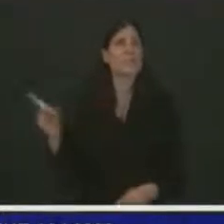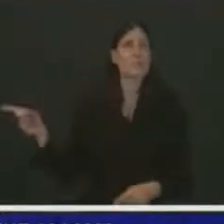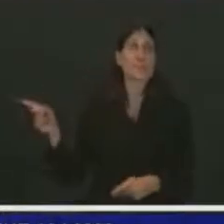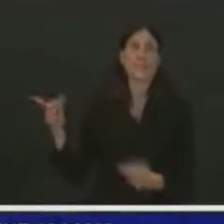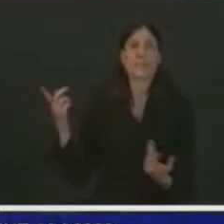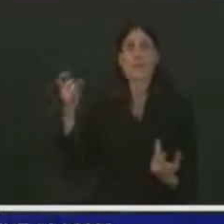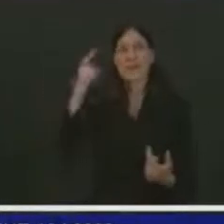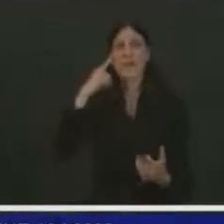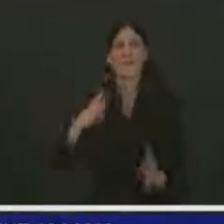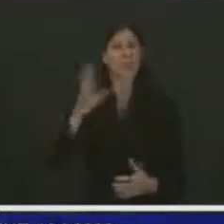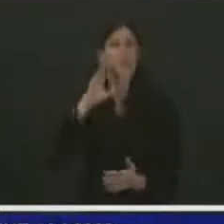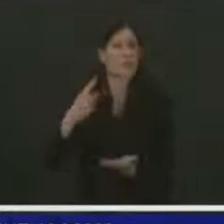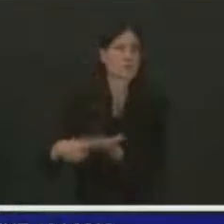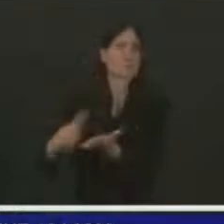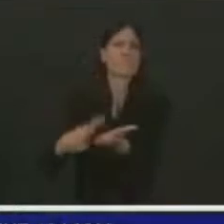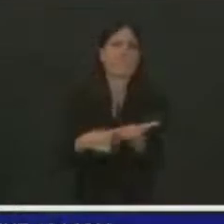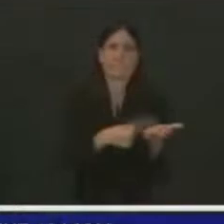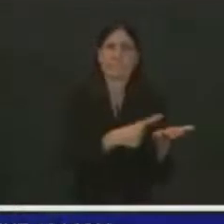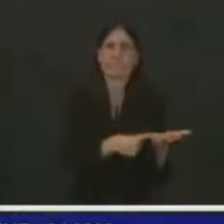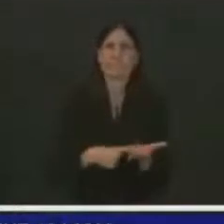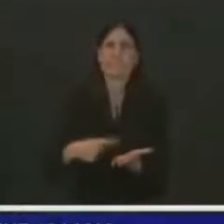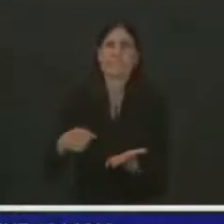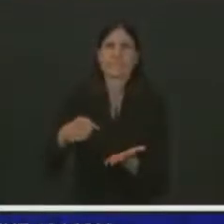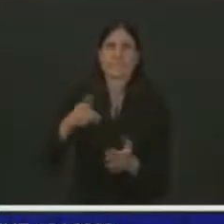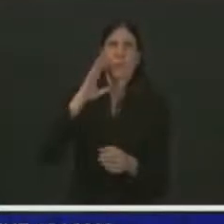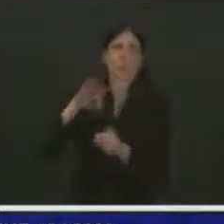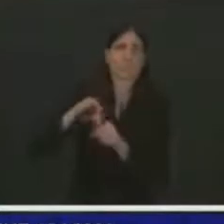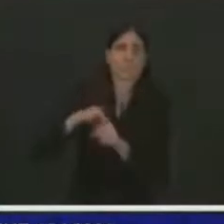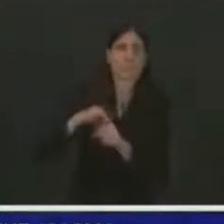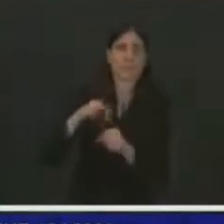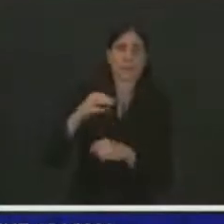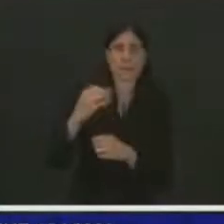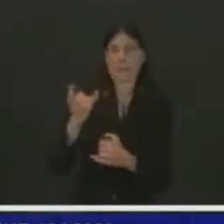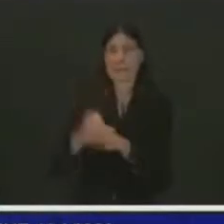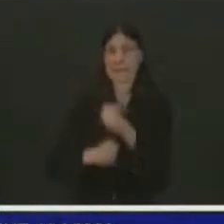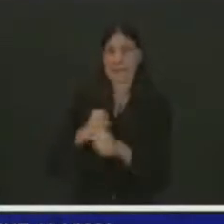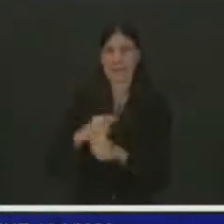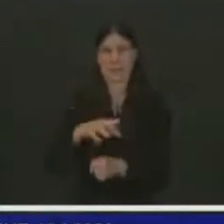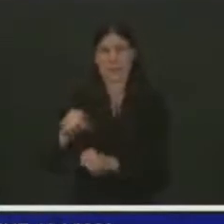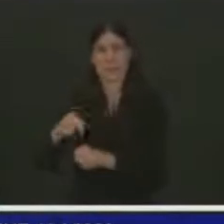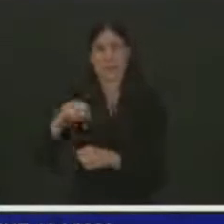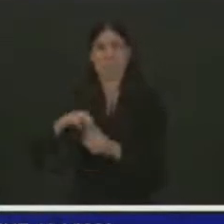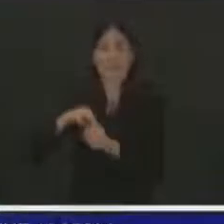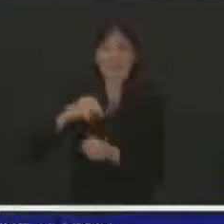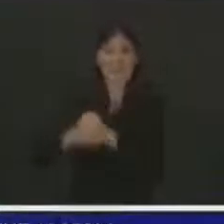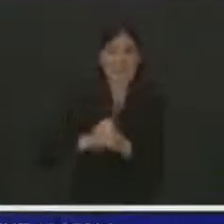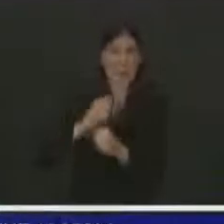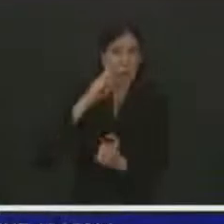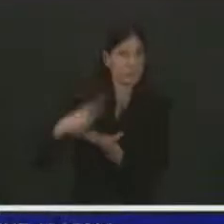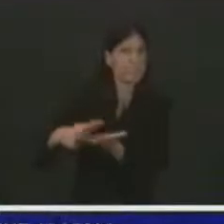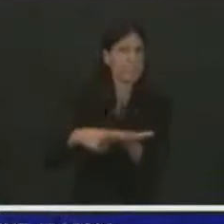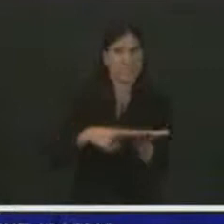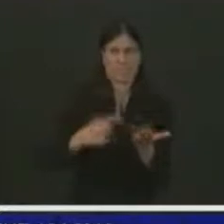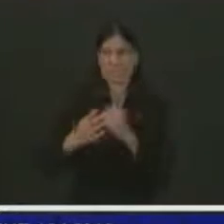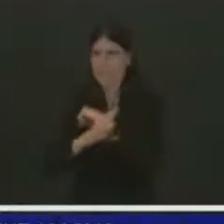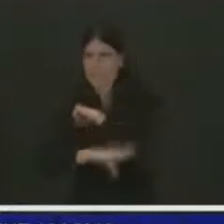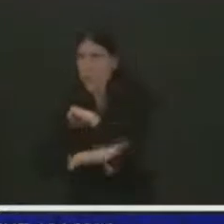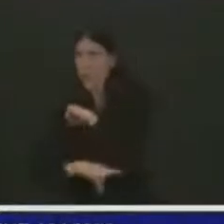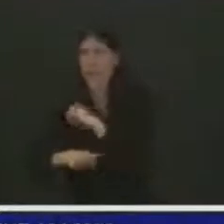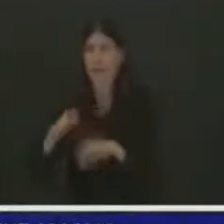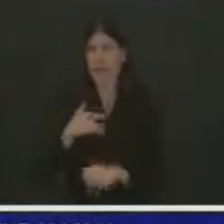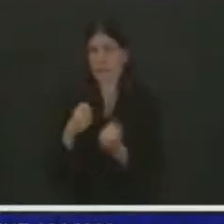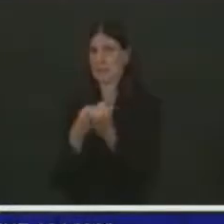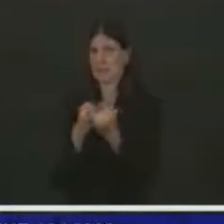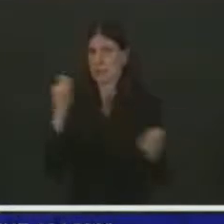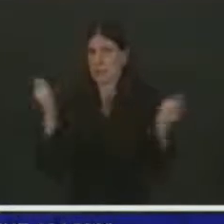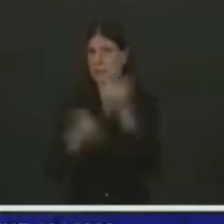many African Americans in Rhode Island, actually, particularly in the past couple of weeks, as I've been really amping up my